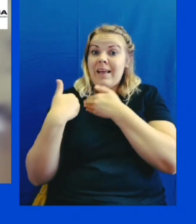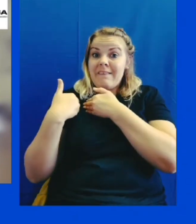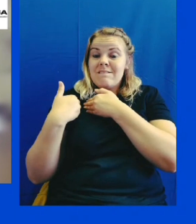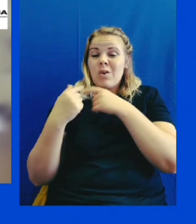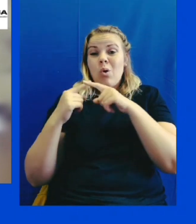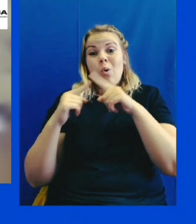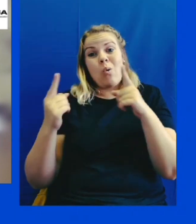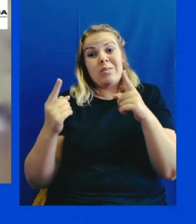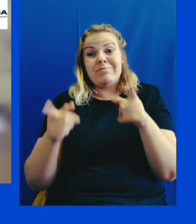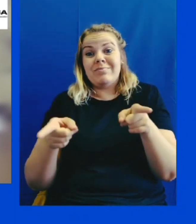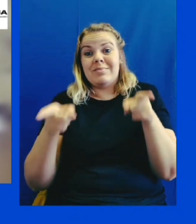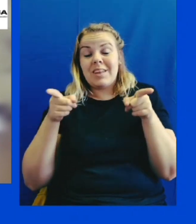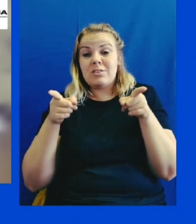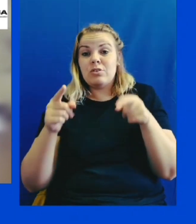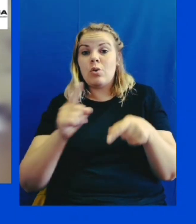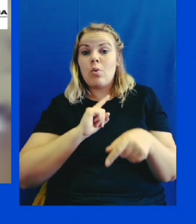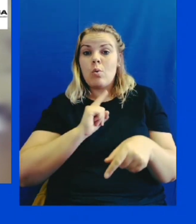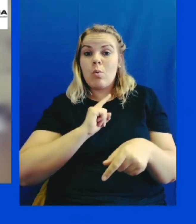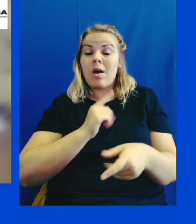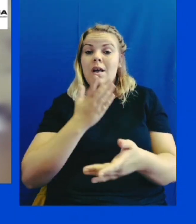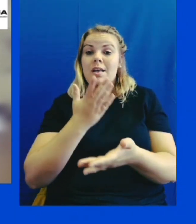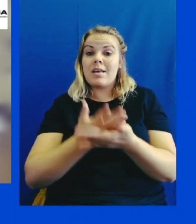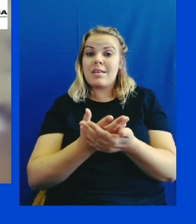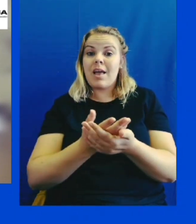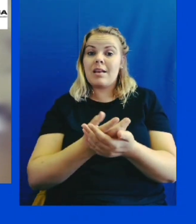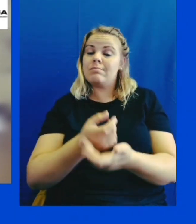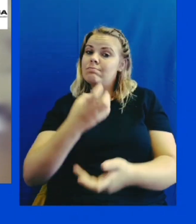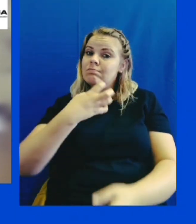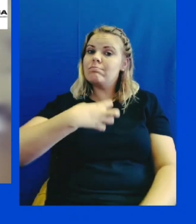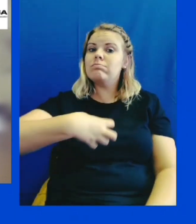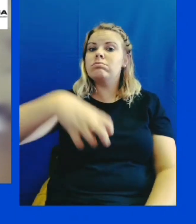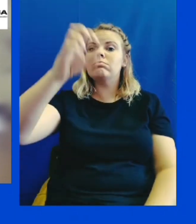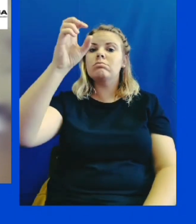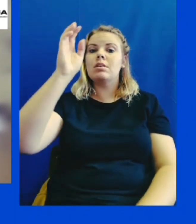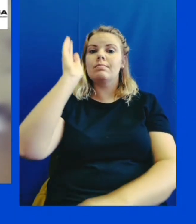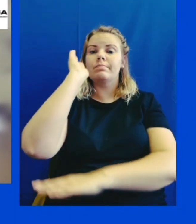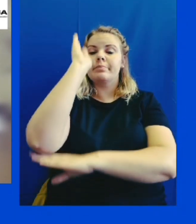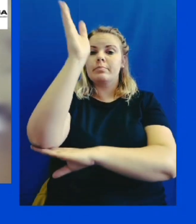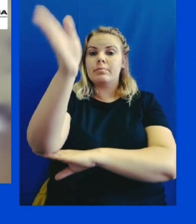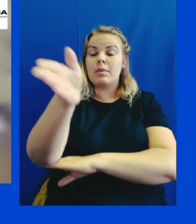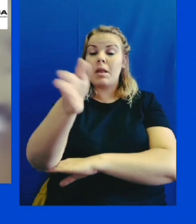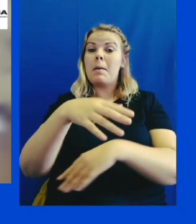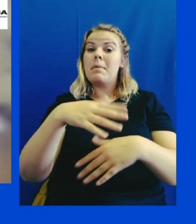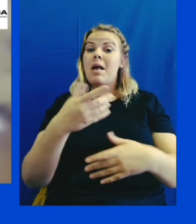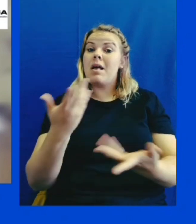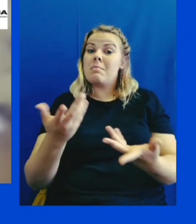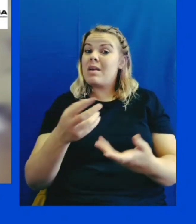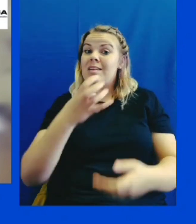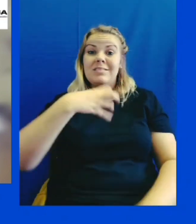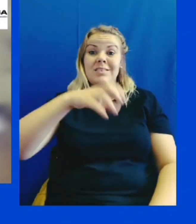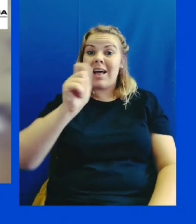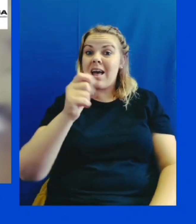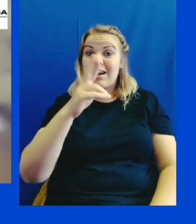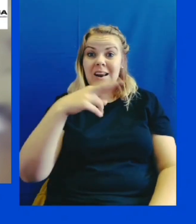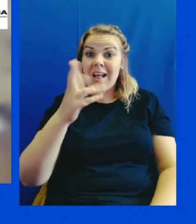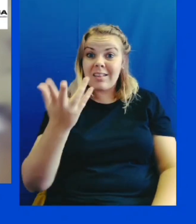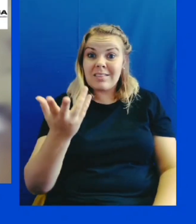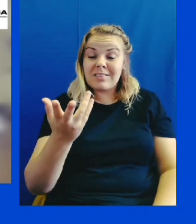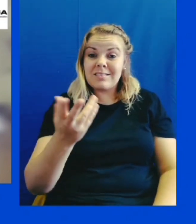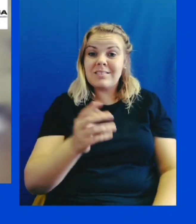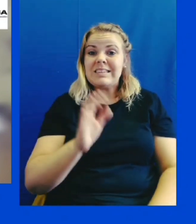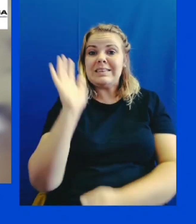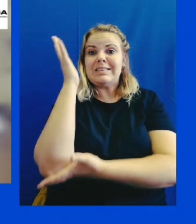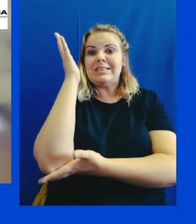the trees and fly the ball all the way to the green. If you don't get it right, you can either be out of bounds or you're in tree trouble on the right.